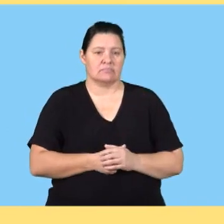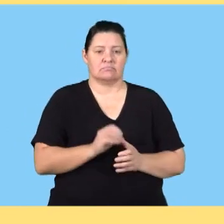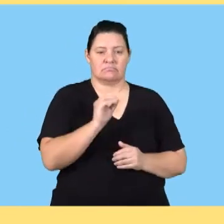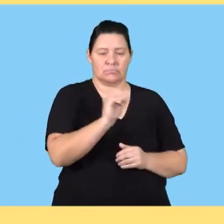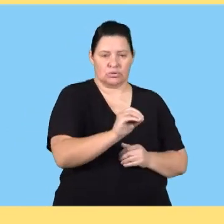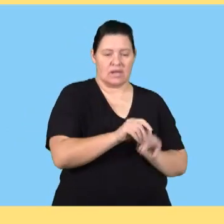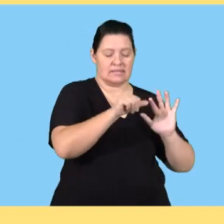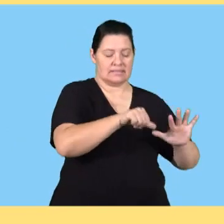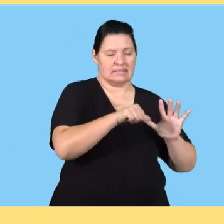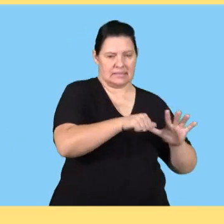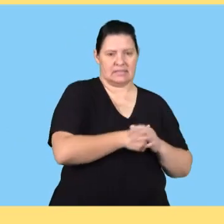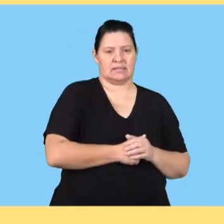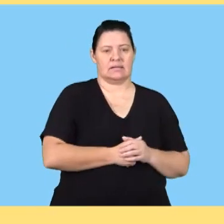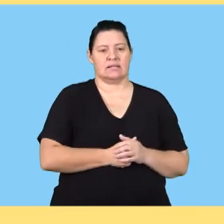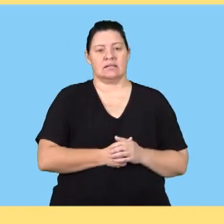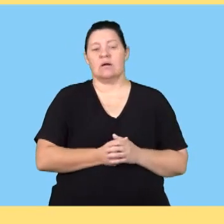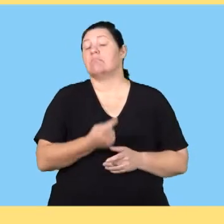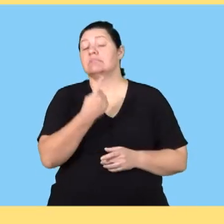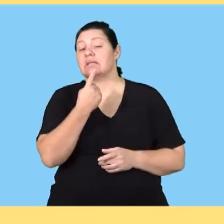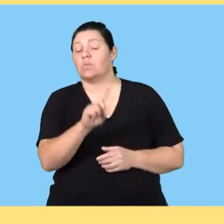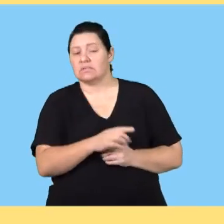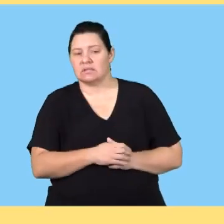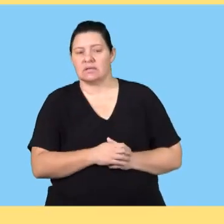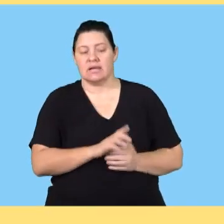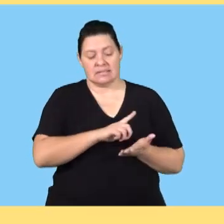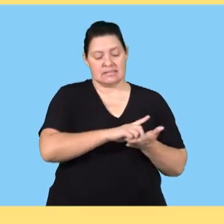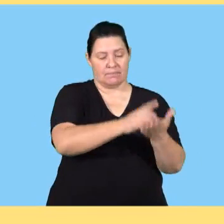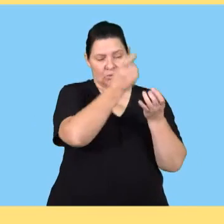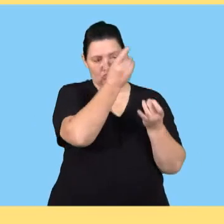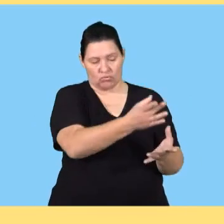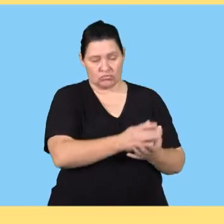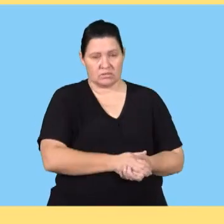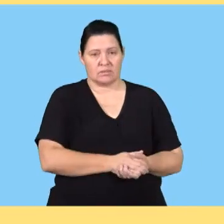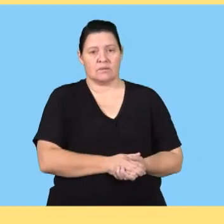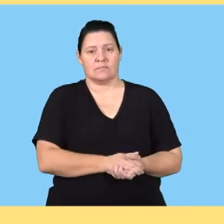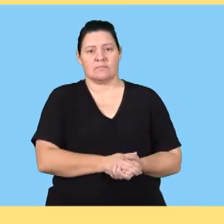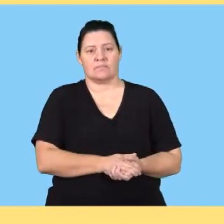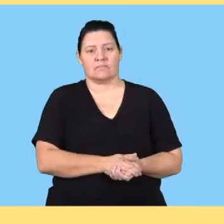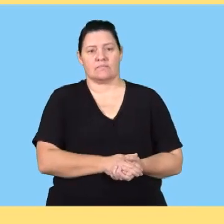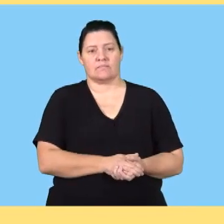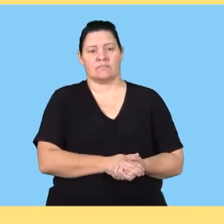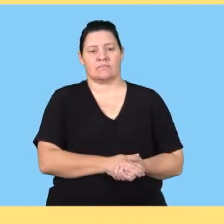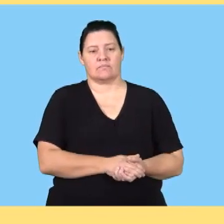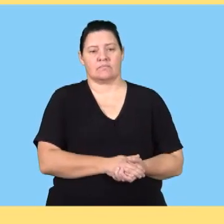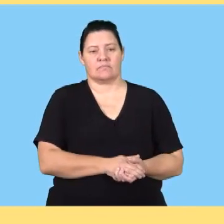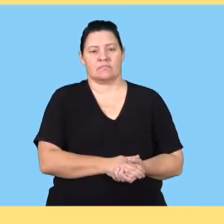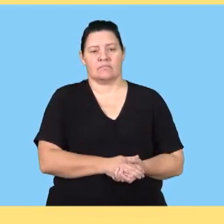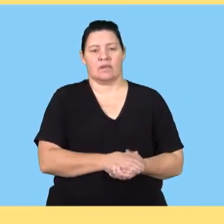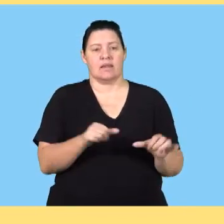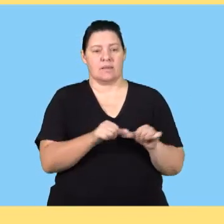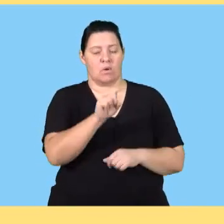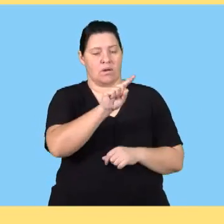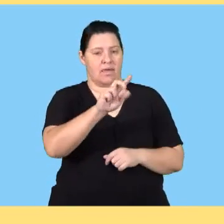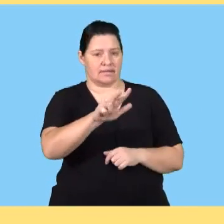come. I have my 16. And I'll say debit note. I have my debit